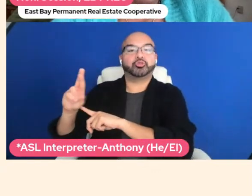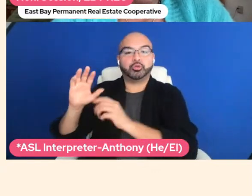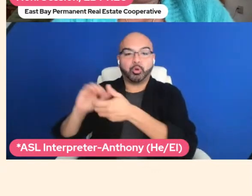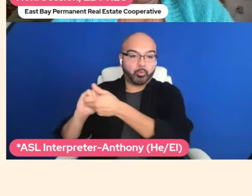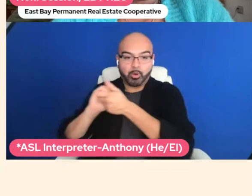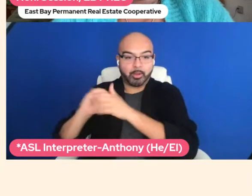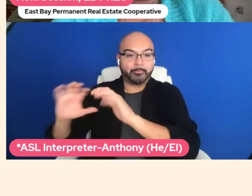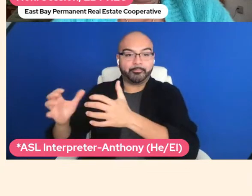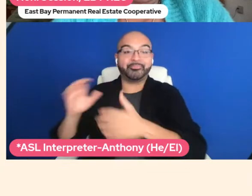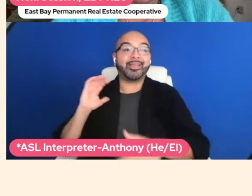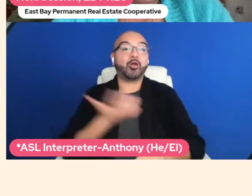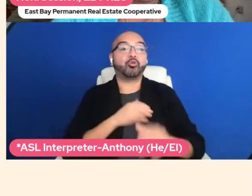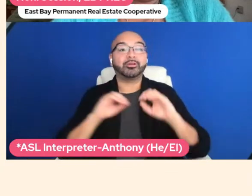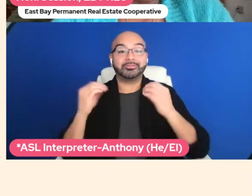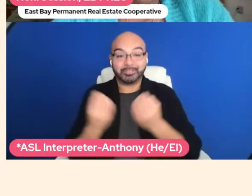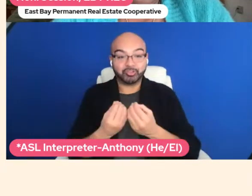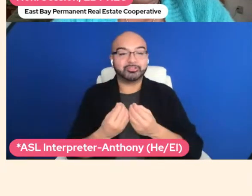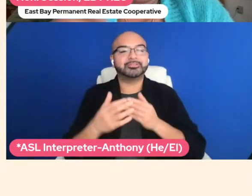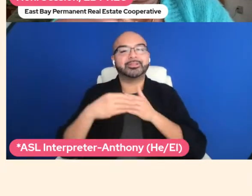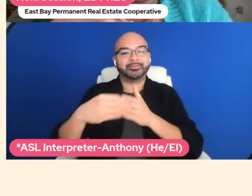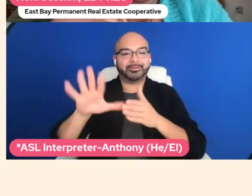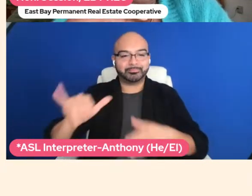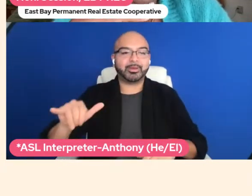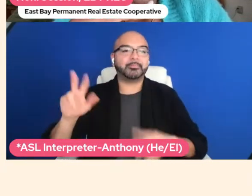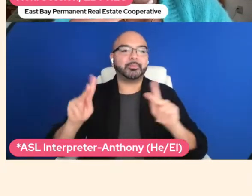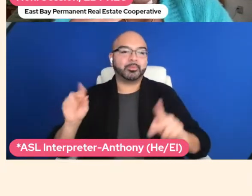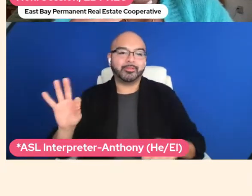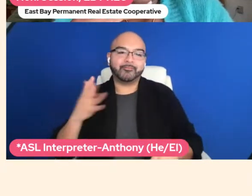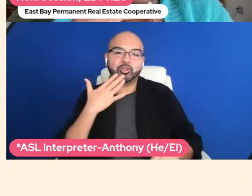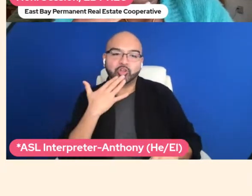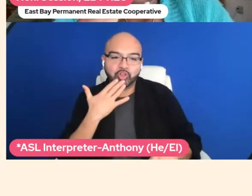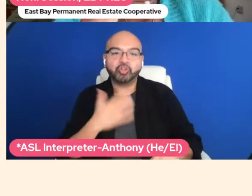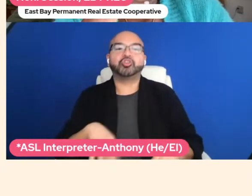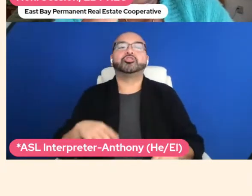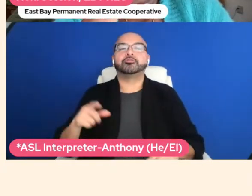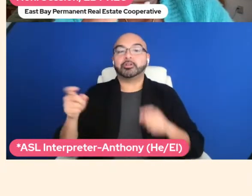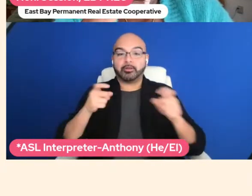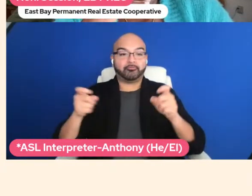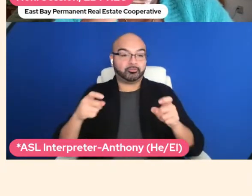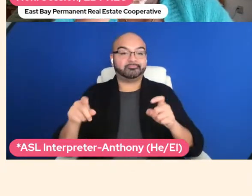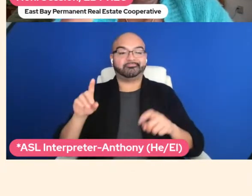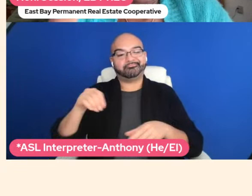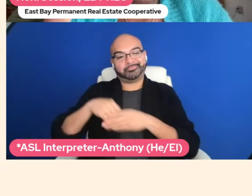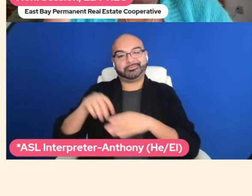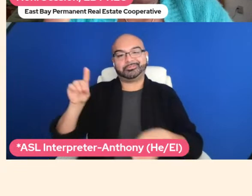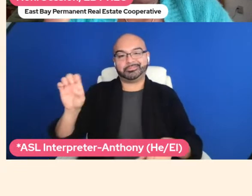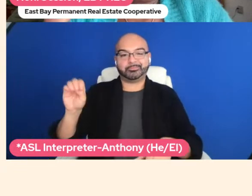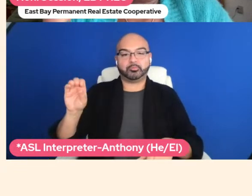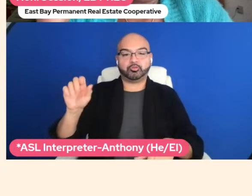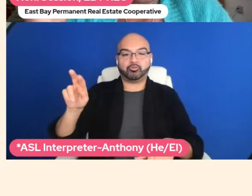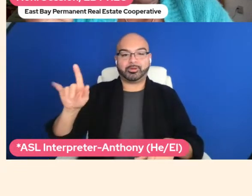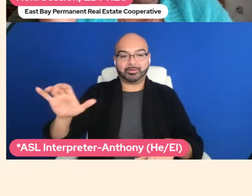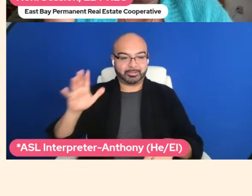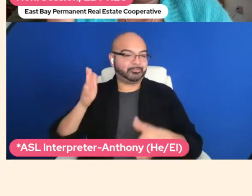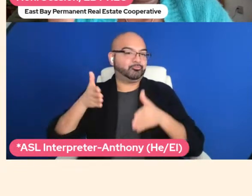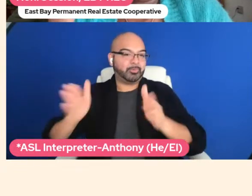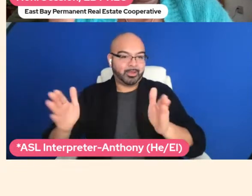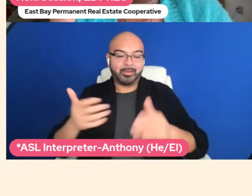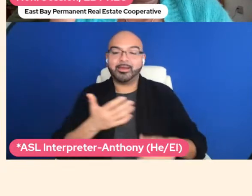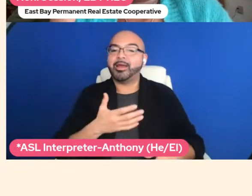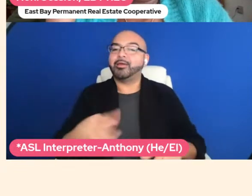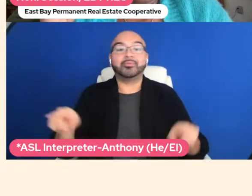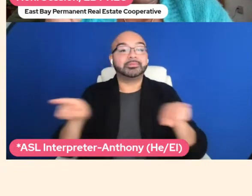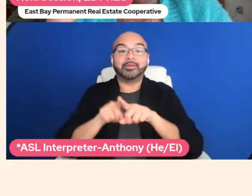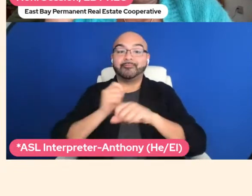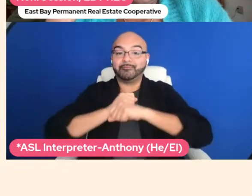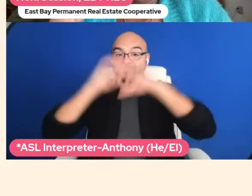is people of color led, democratically governed, and the same vision that we